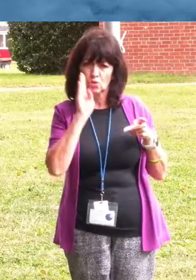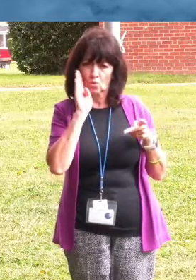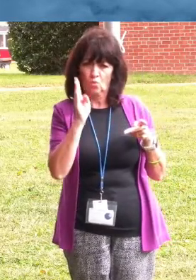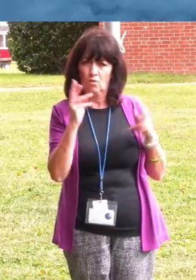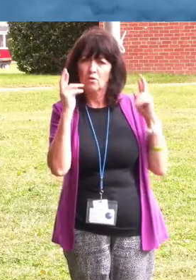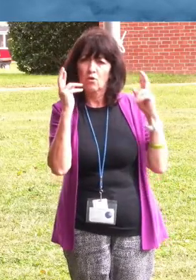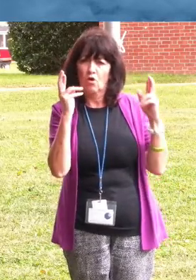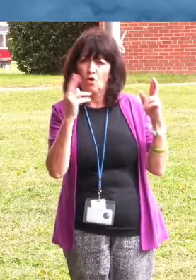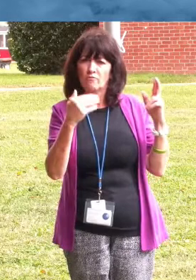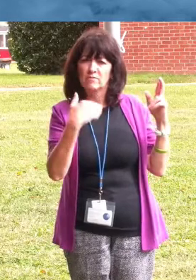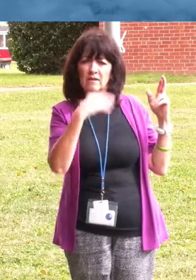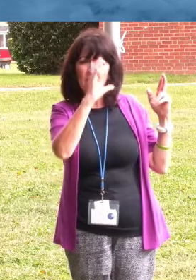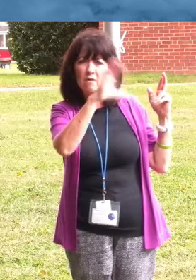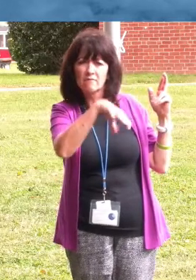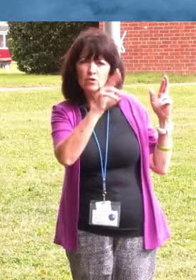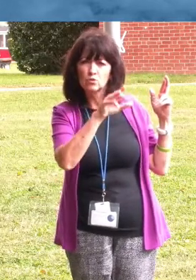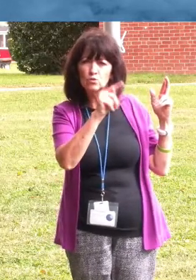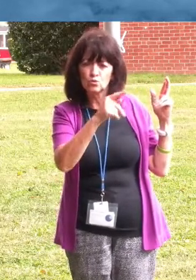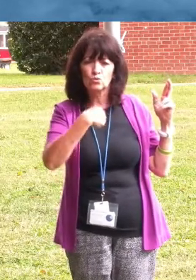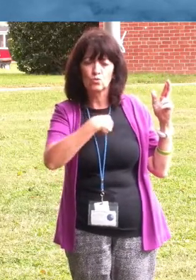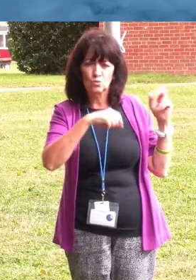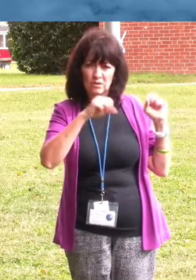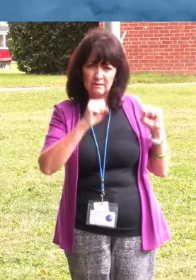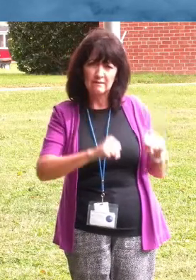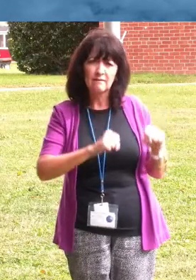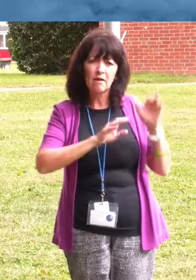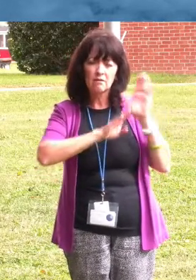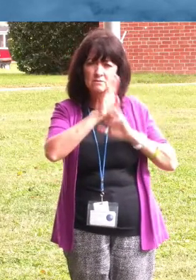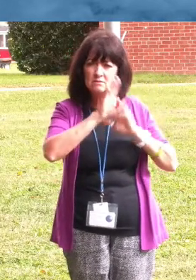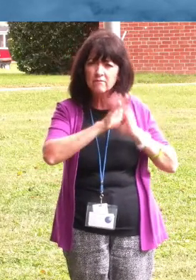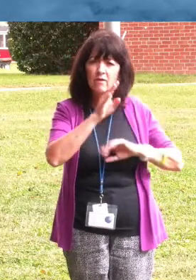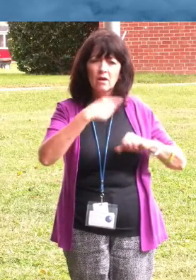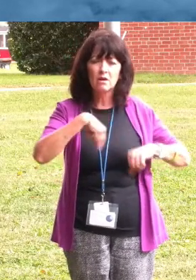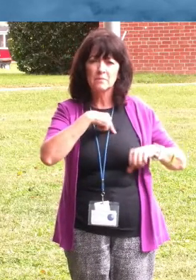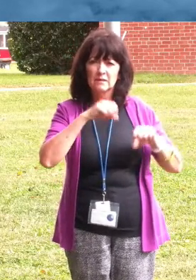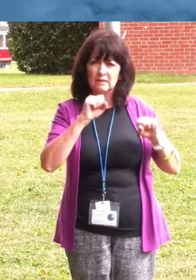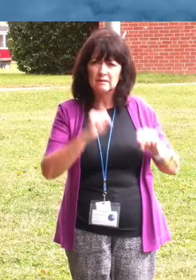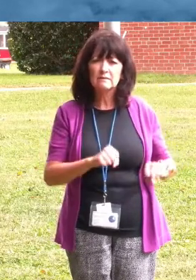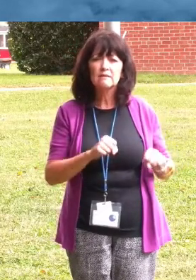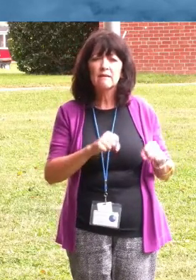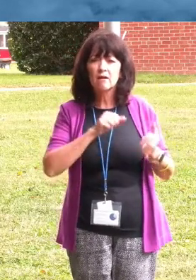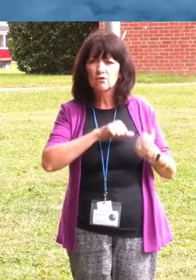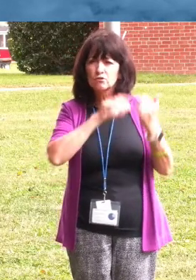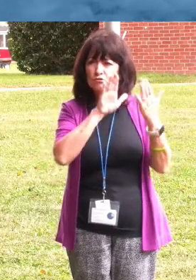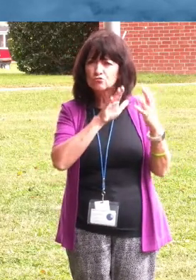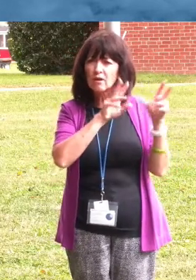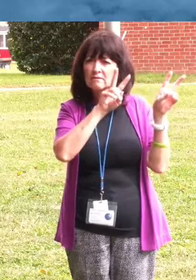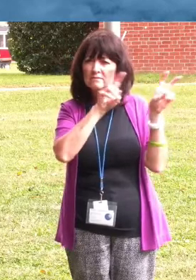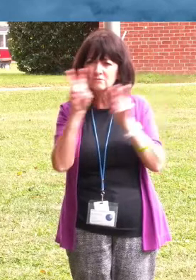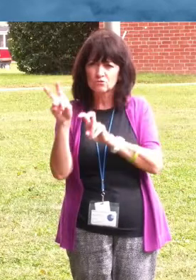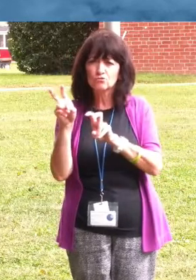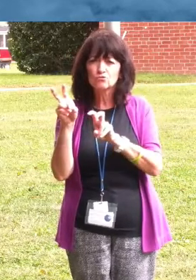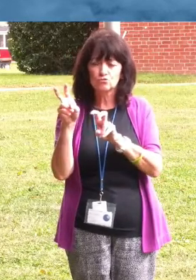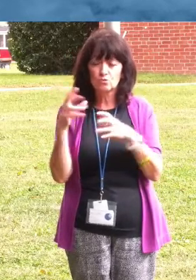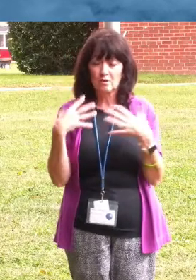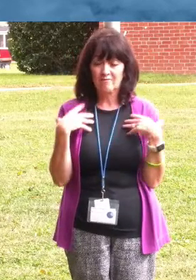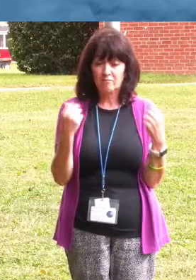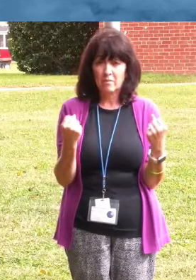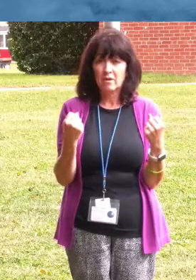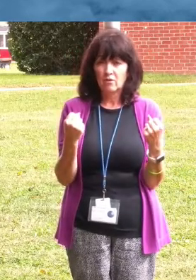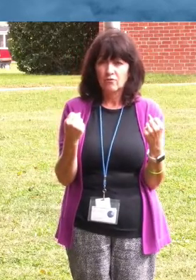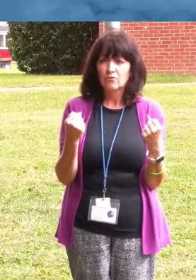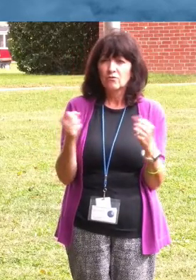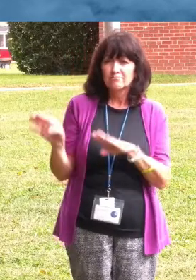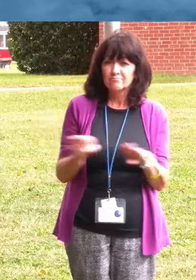that will help us devise and develop as we address issues of dementia and issues of behavioral health also in the long